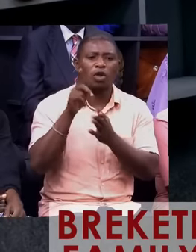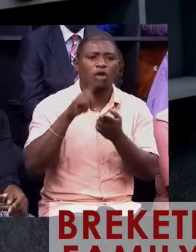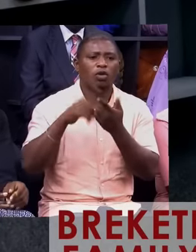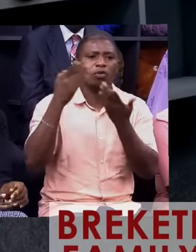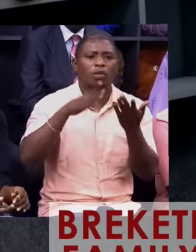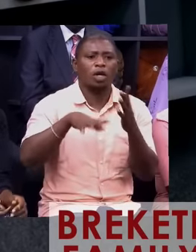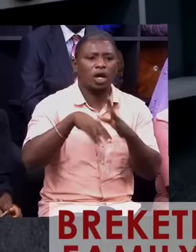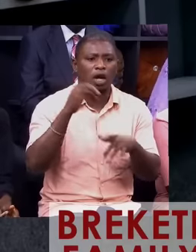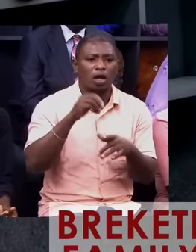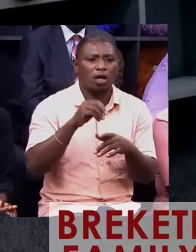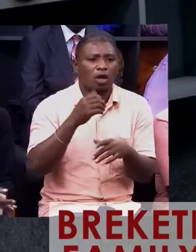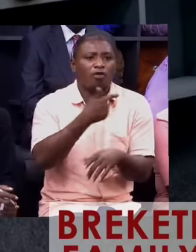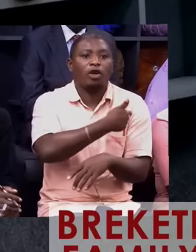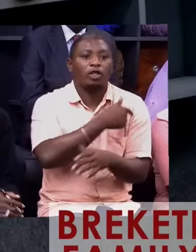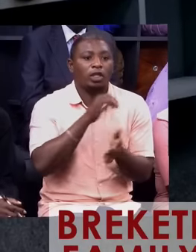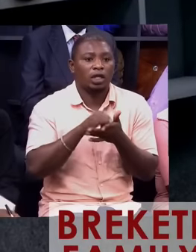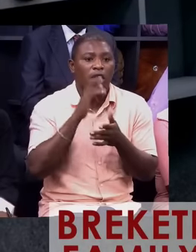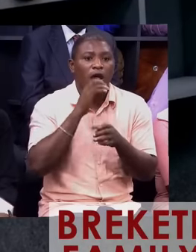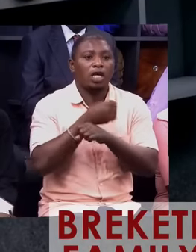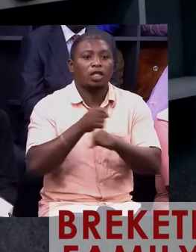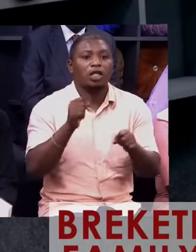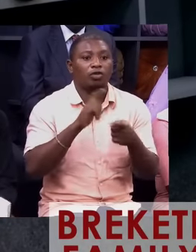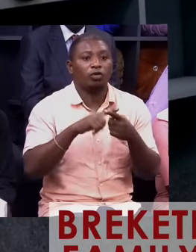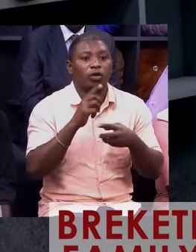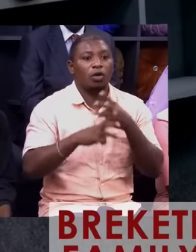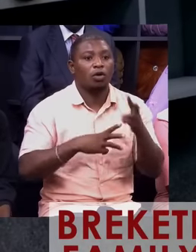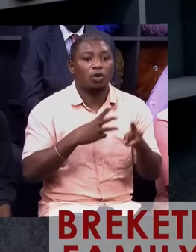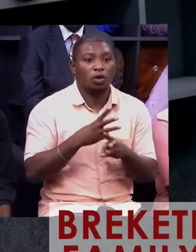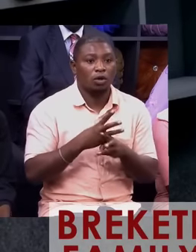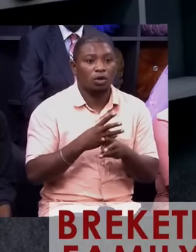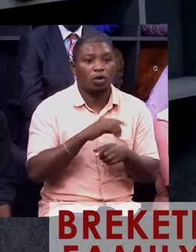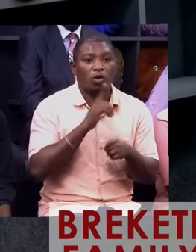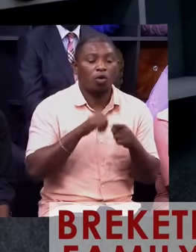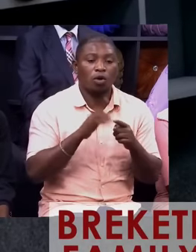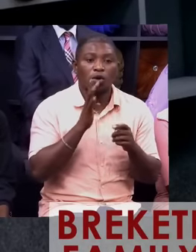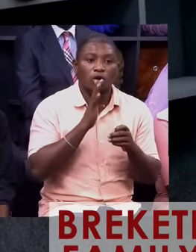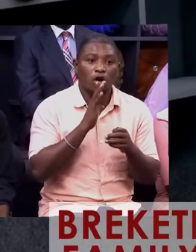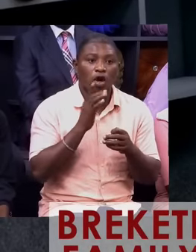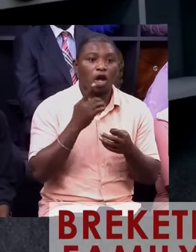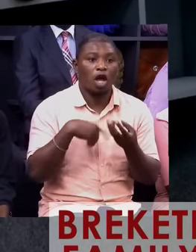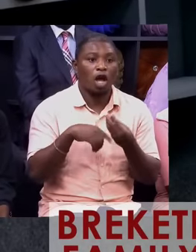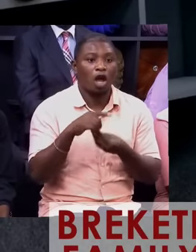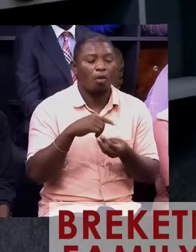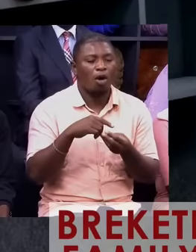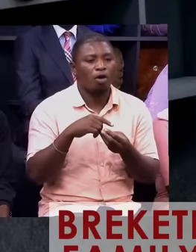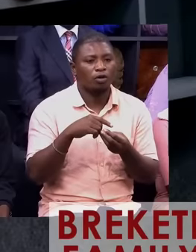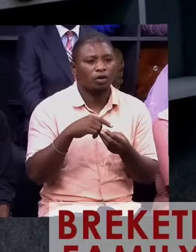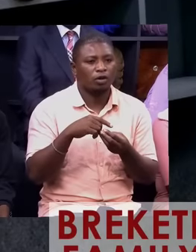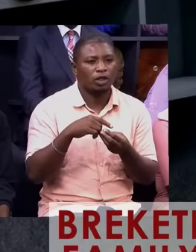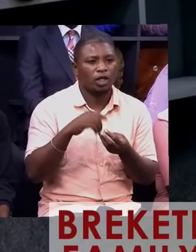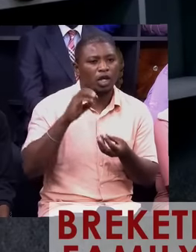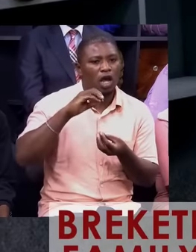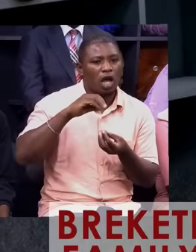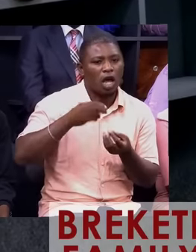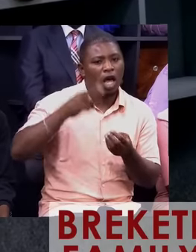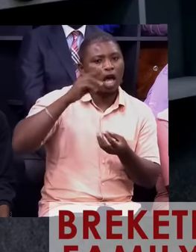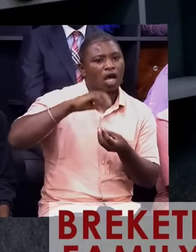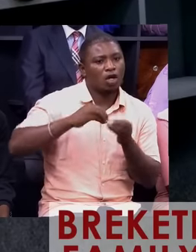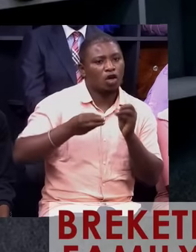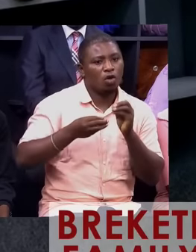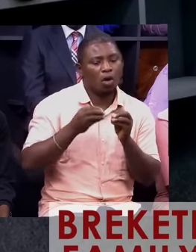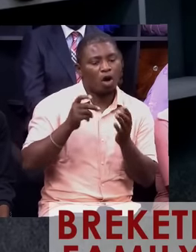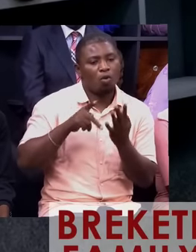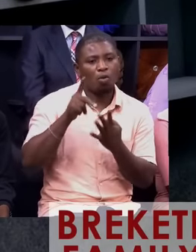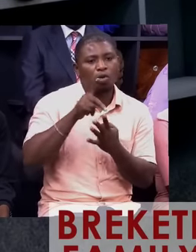vaccines that are safe to the W and so on so when they are talking about population control they are talking about the